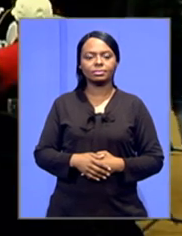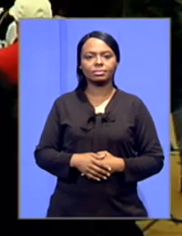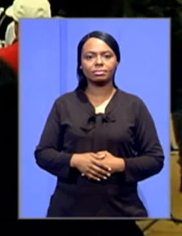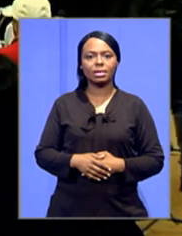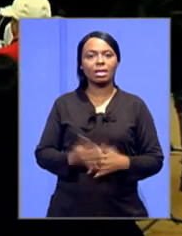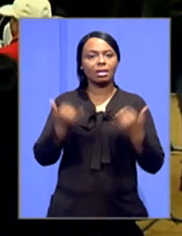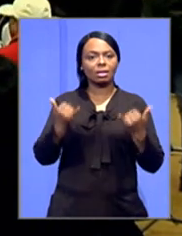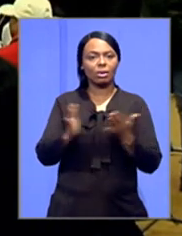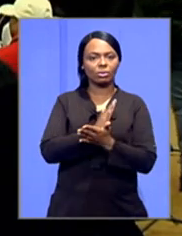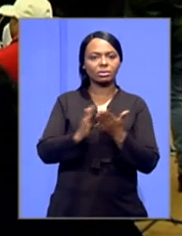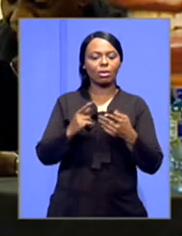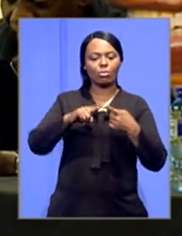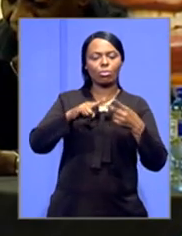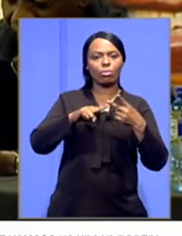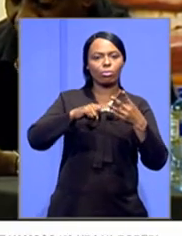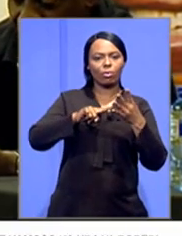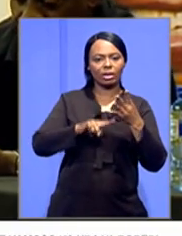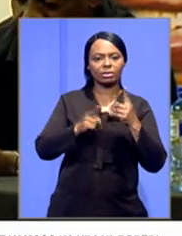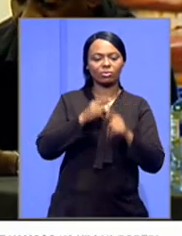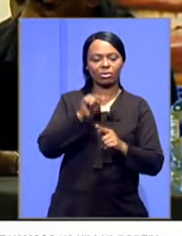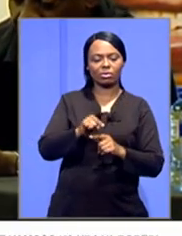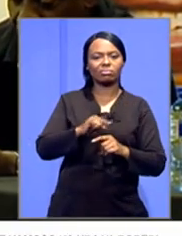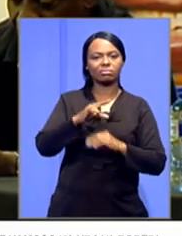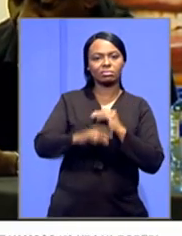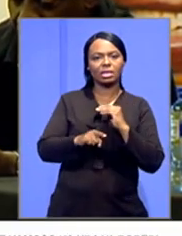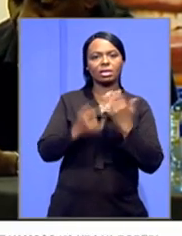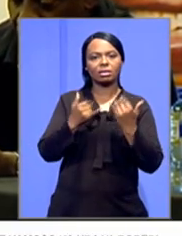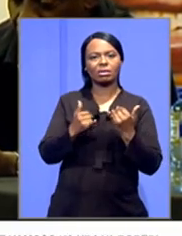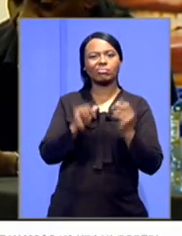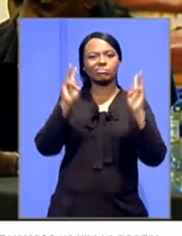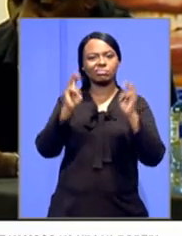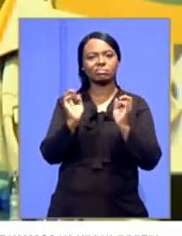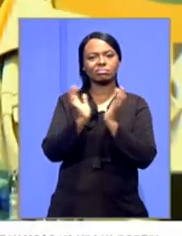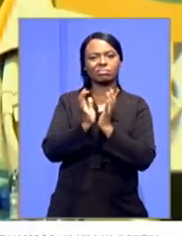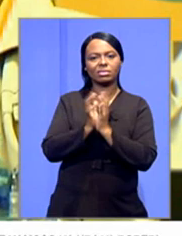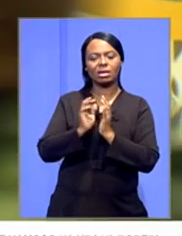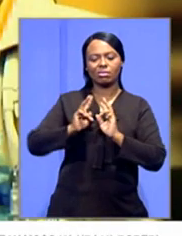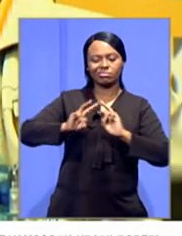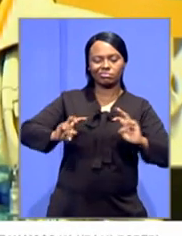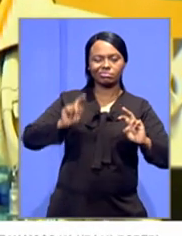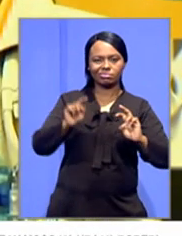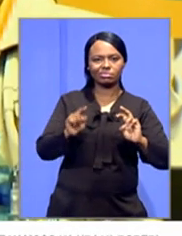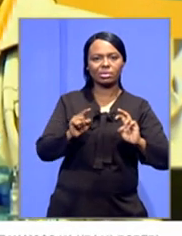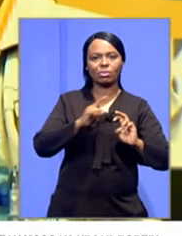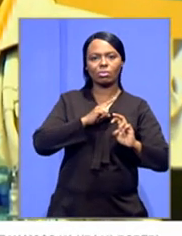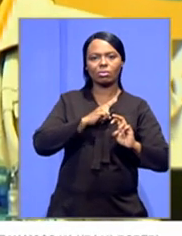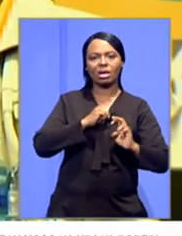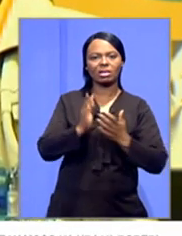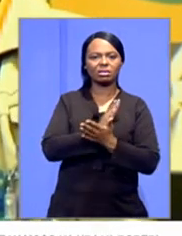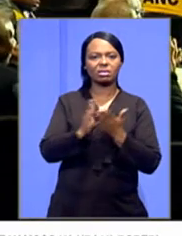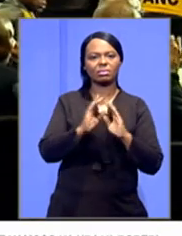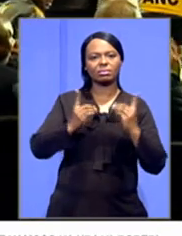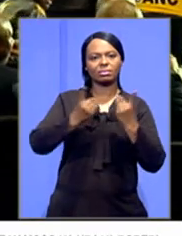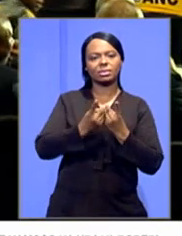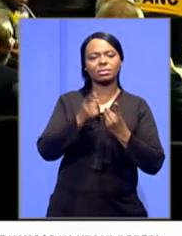Dintlha dingwe tseo di tlhageletseng mo lenaaneng di akaretsa tsibogo ya lekoko mo ntlheng ya dipatlisiso tse di ka ga tlhotlheletso ya ditshwetso tsa mafapha a